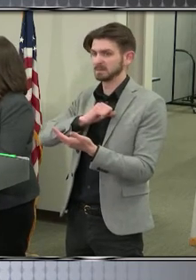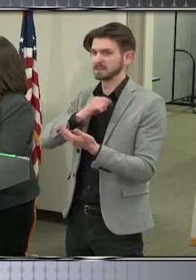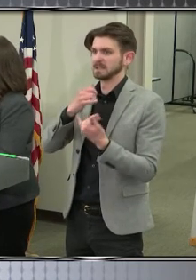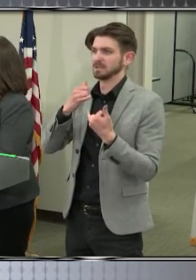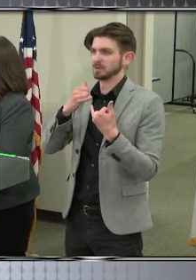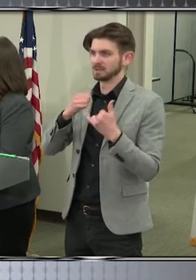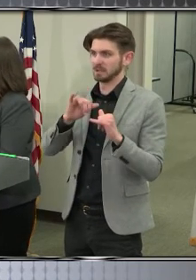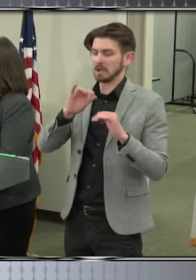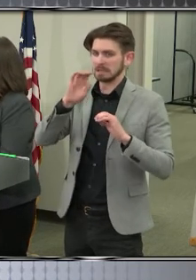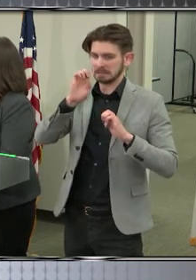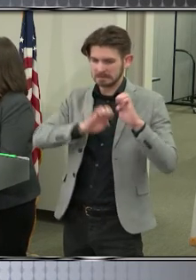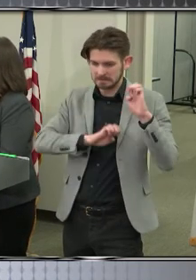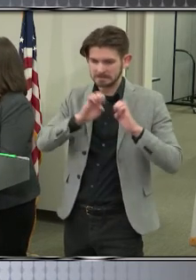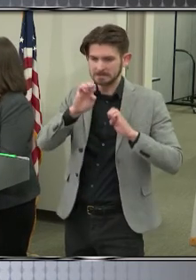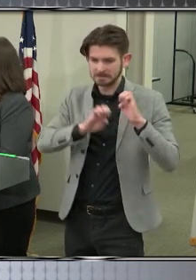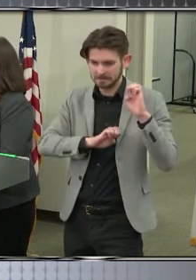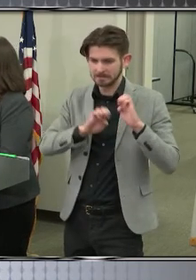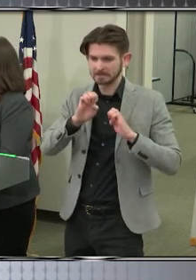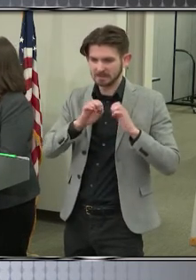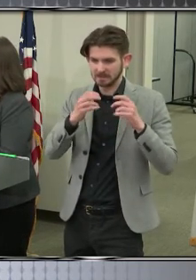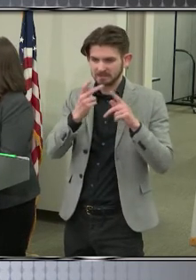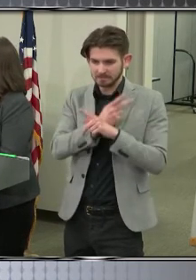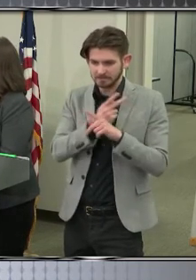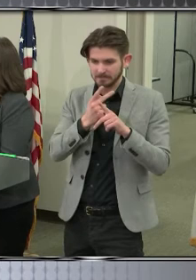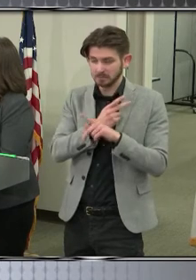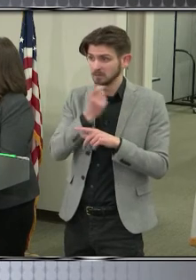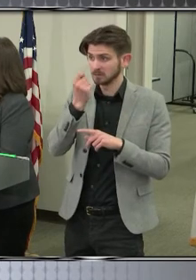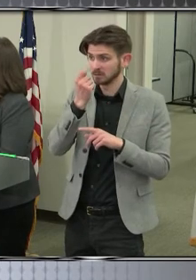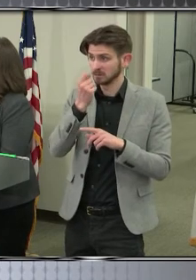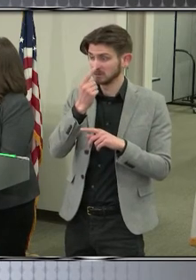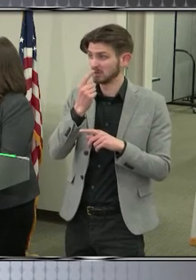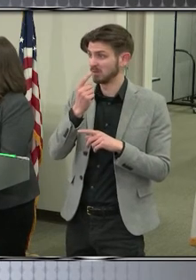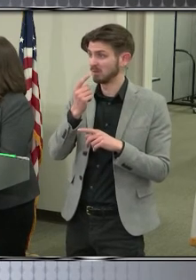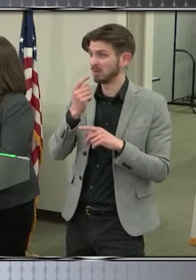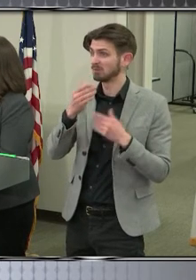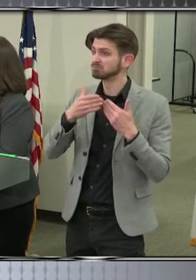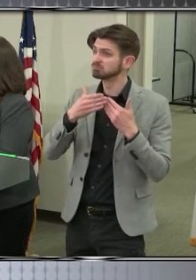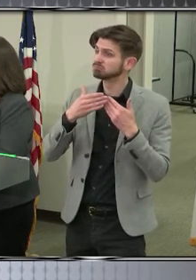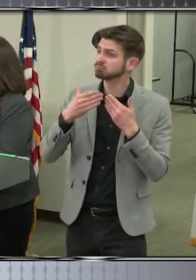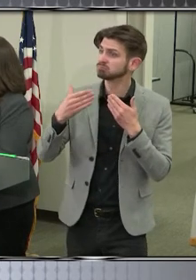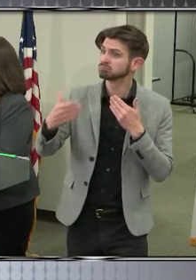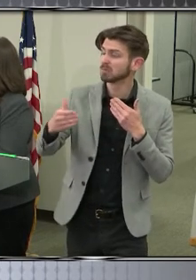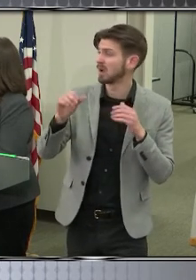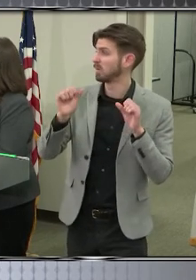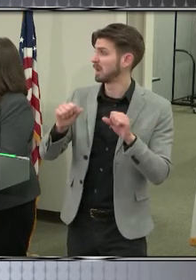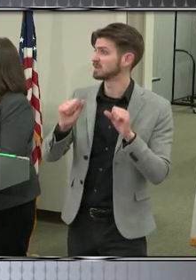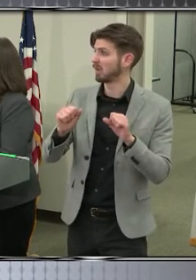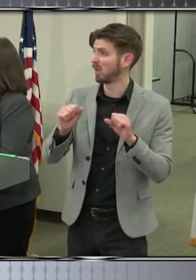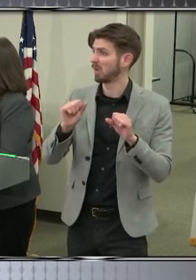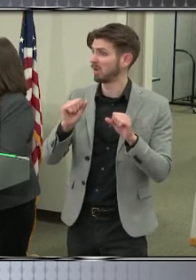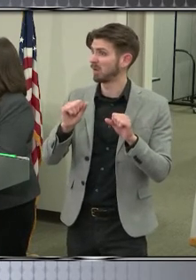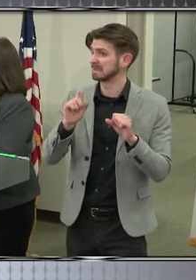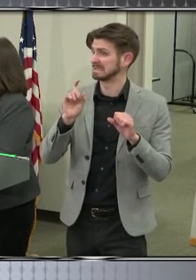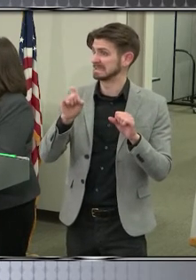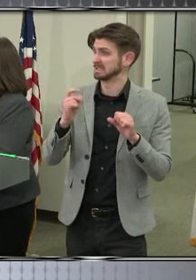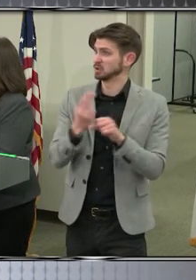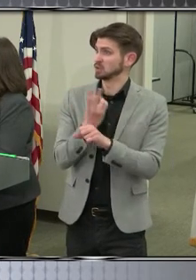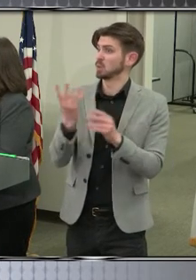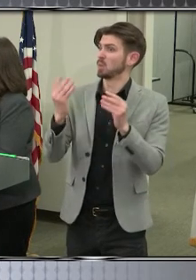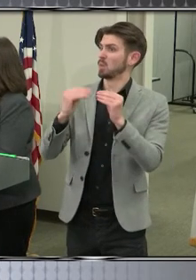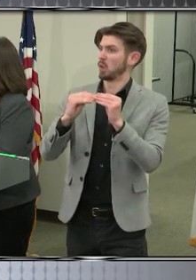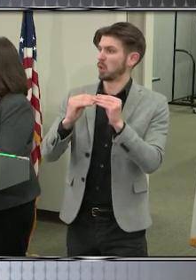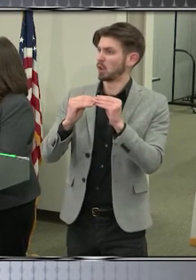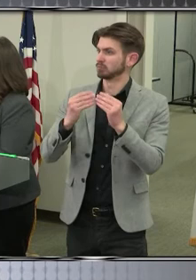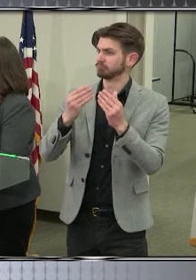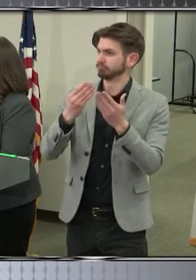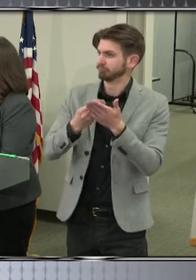of the situation. As things evolve, we may need to leverage more resources. We have